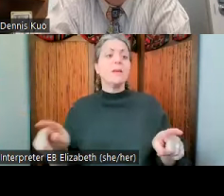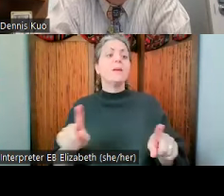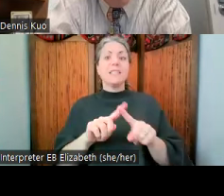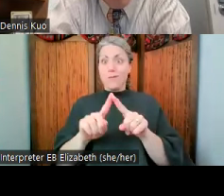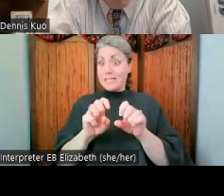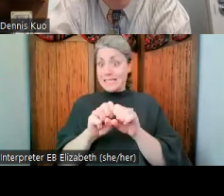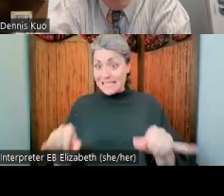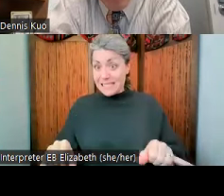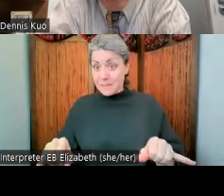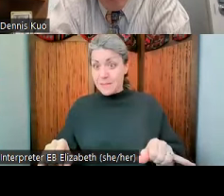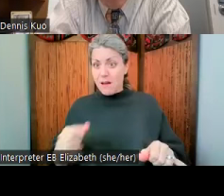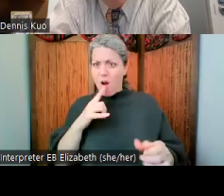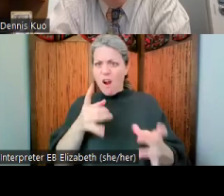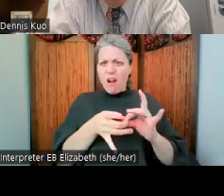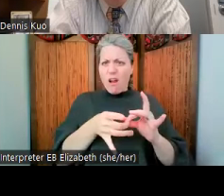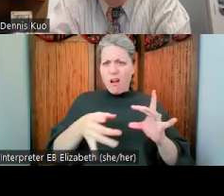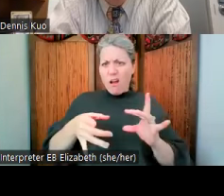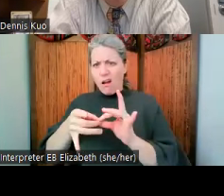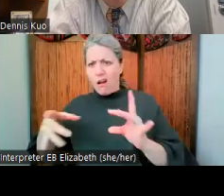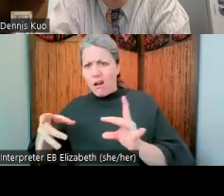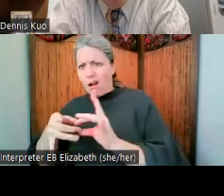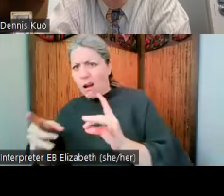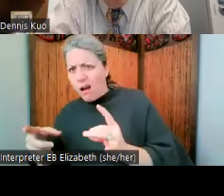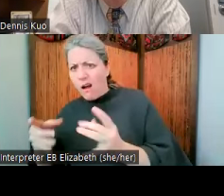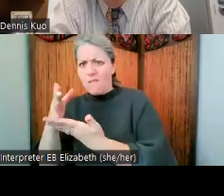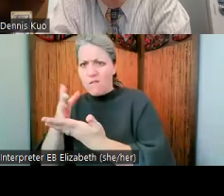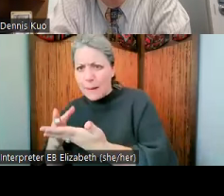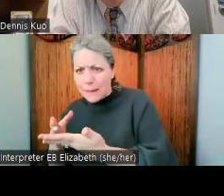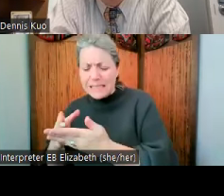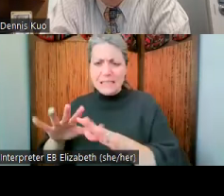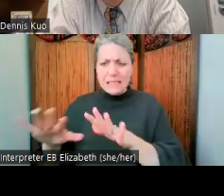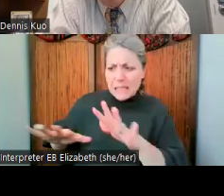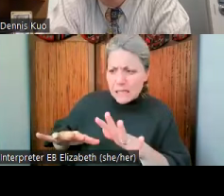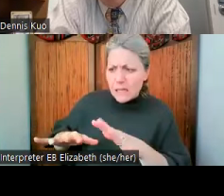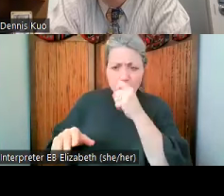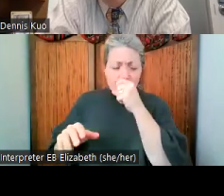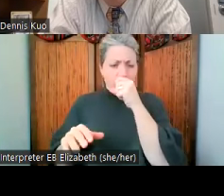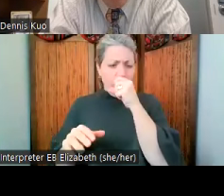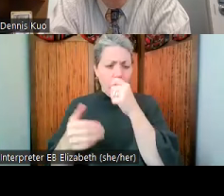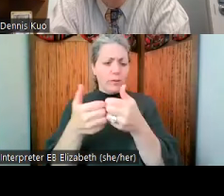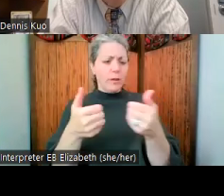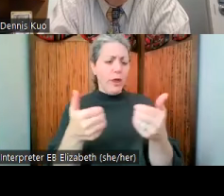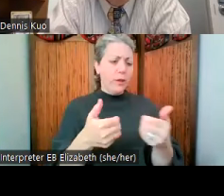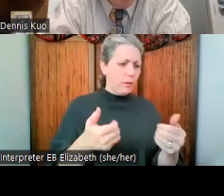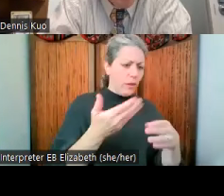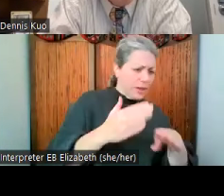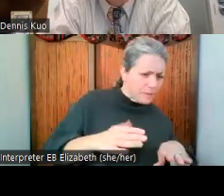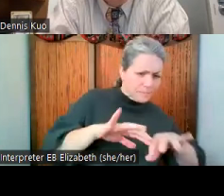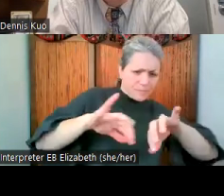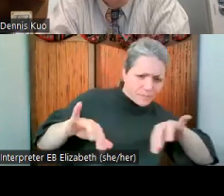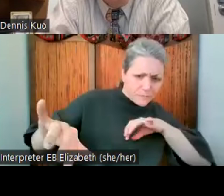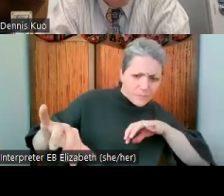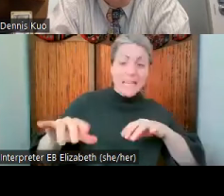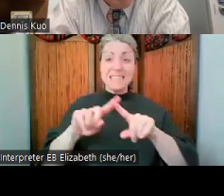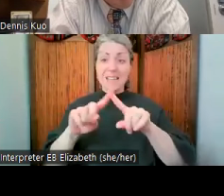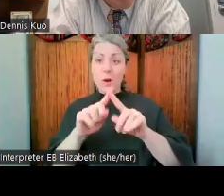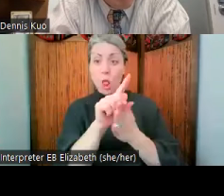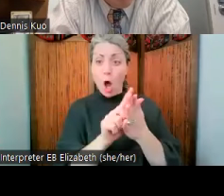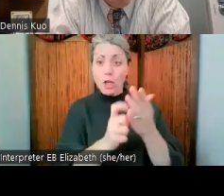often fragmented. They are often supported by different laws, they're supported by different training, different finances.